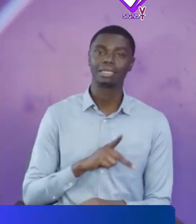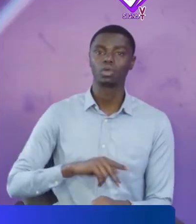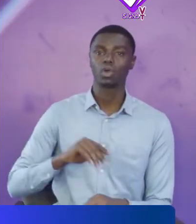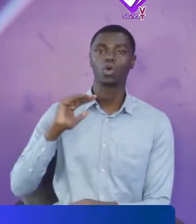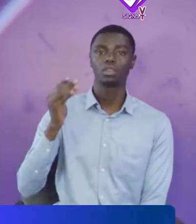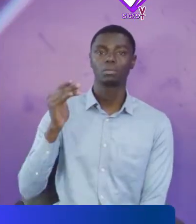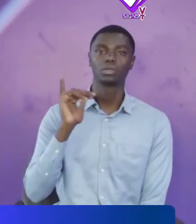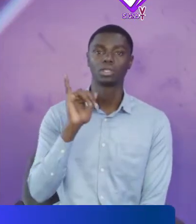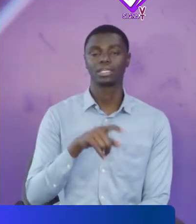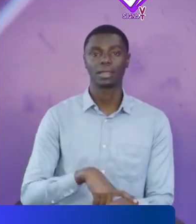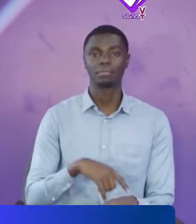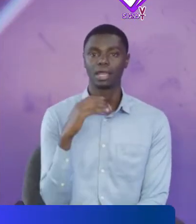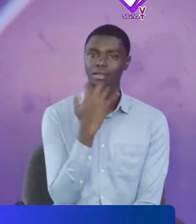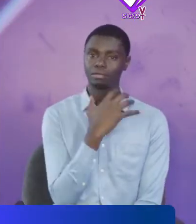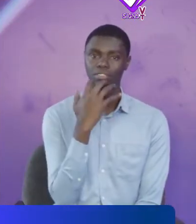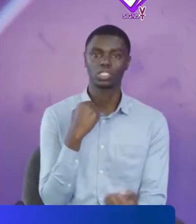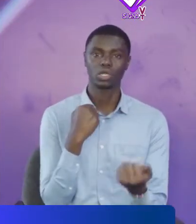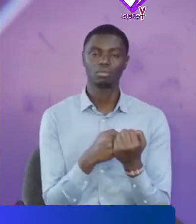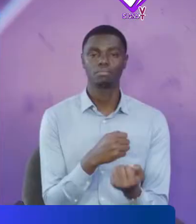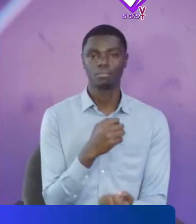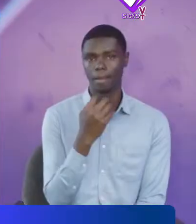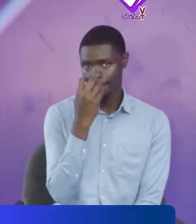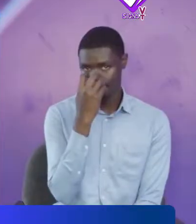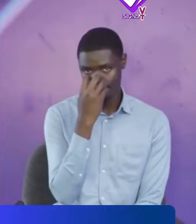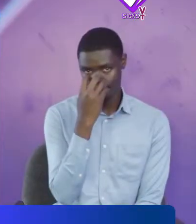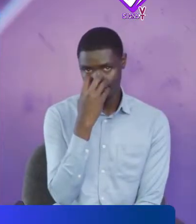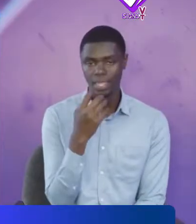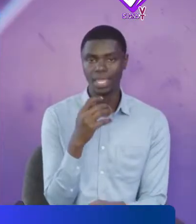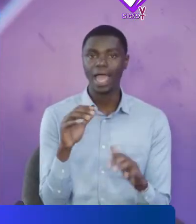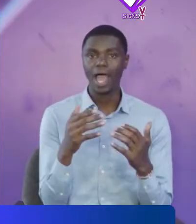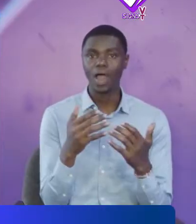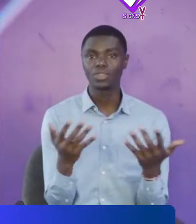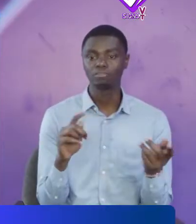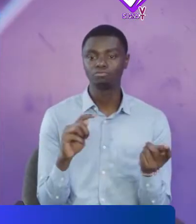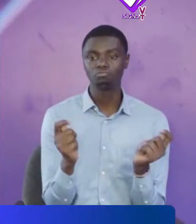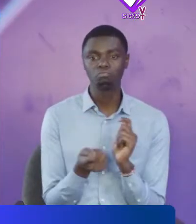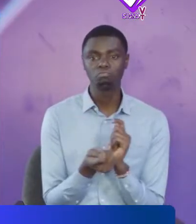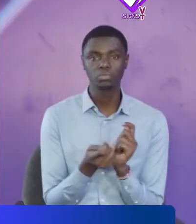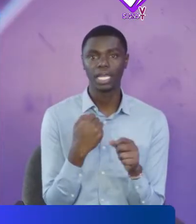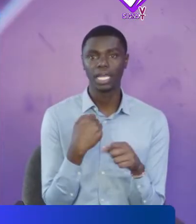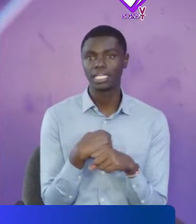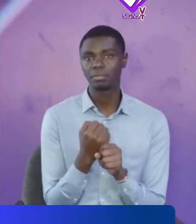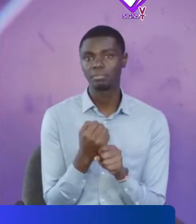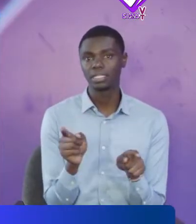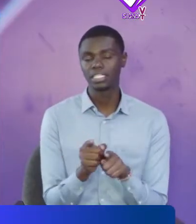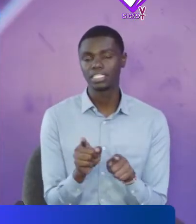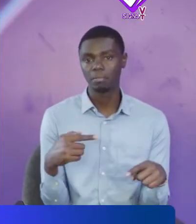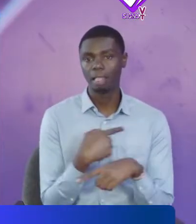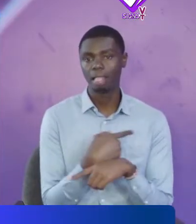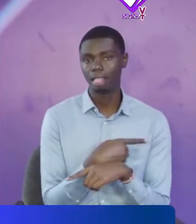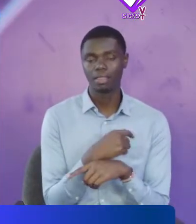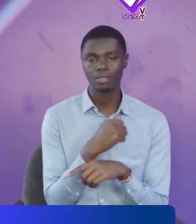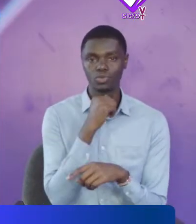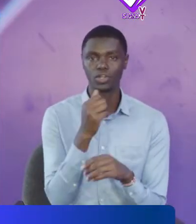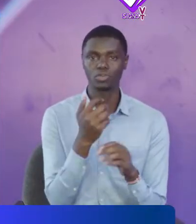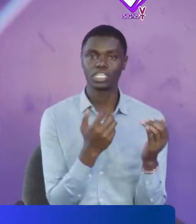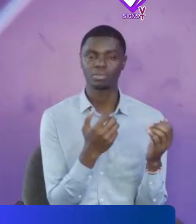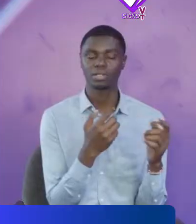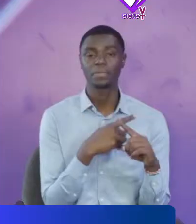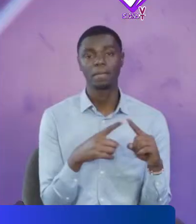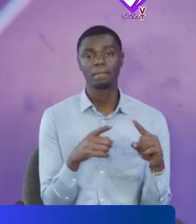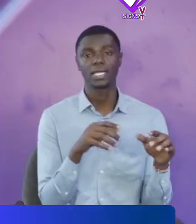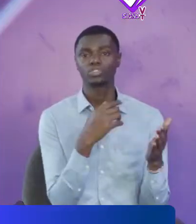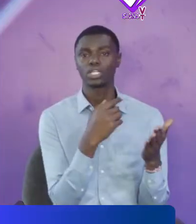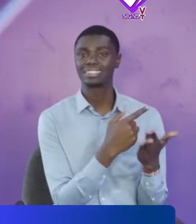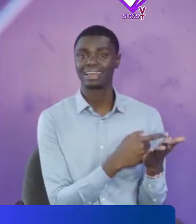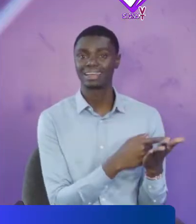That time, Gachagua was really supporting William Ruto. How things change and remain the same, you cannot explain. But we shall be going to that